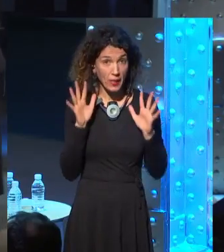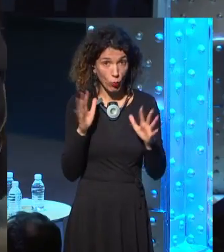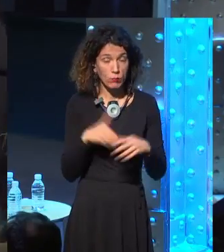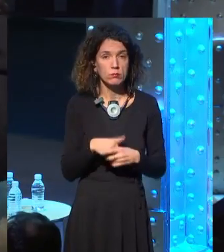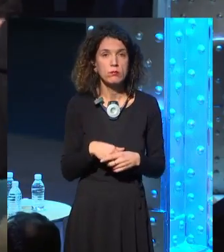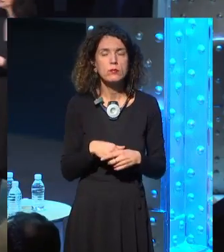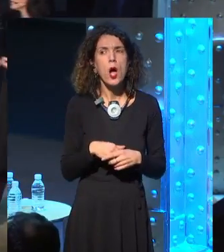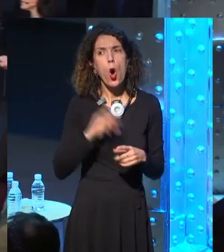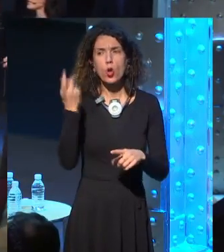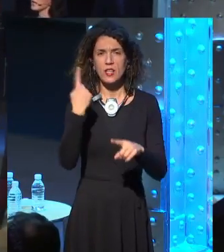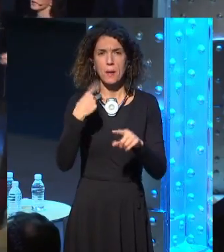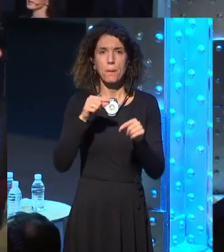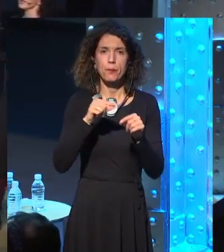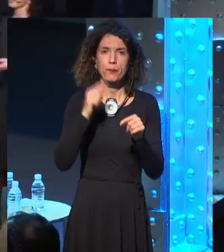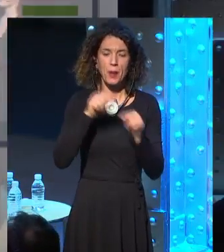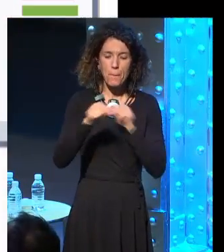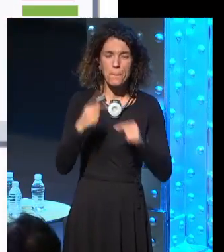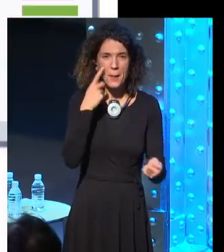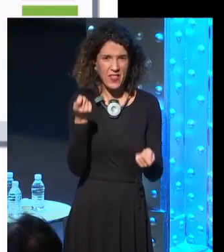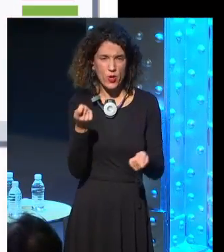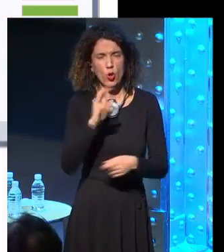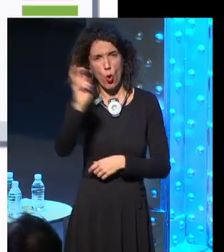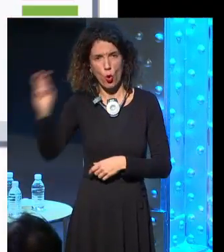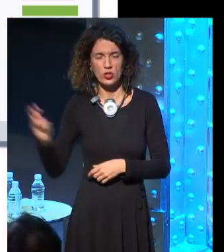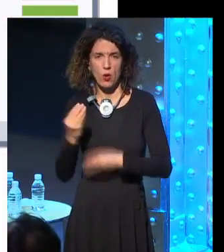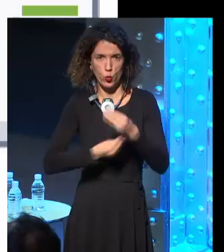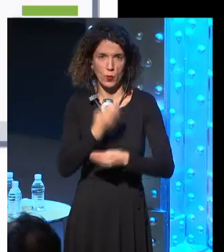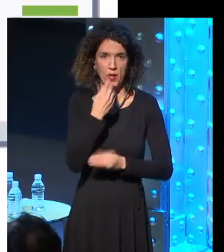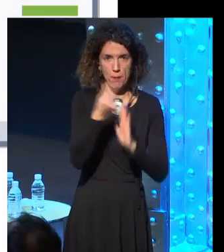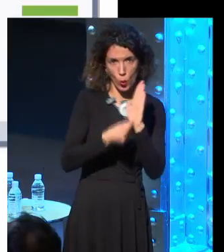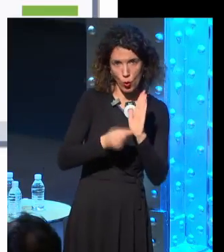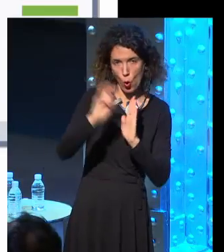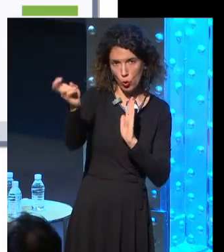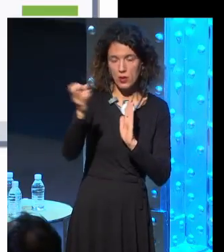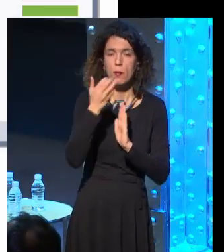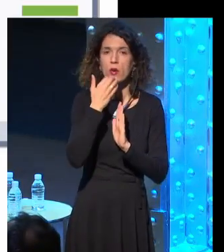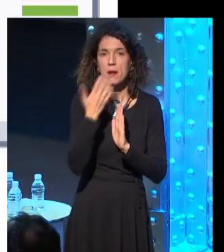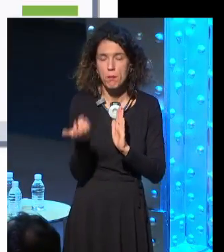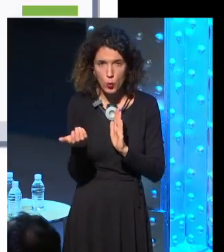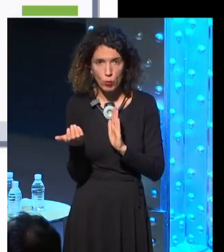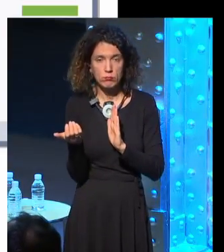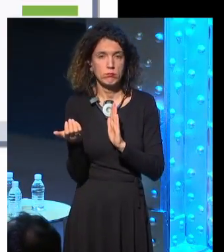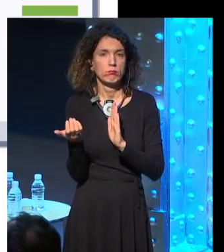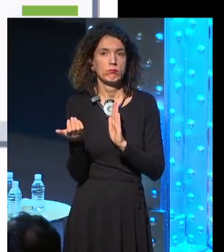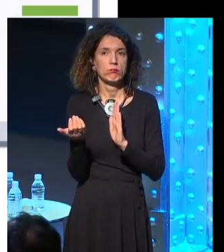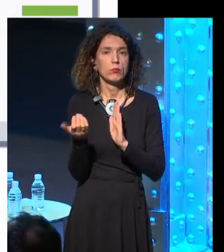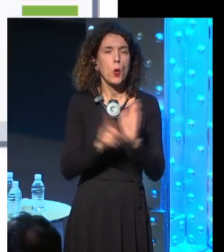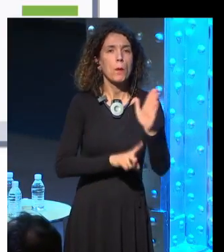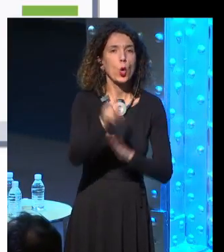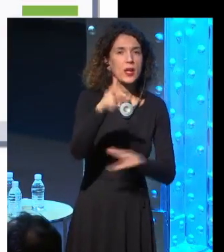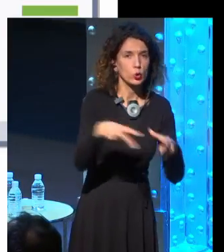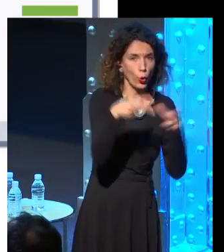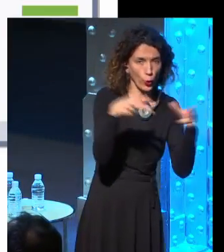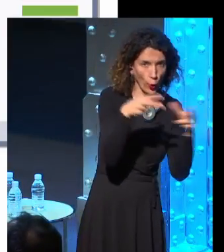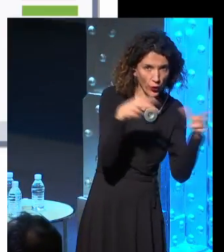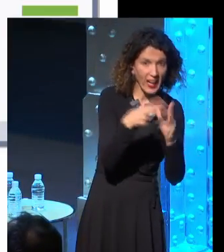Other measures used, like the Better Life Initiative or Social Progress